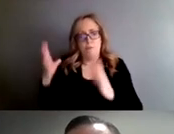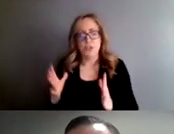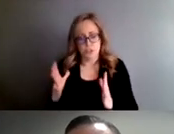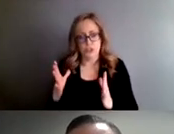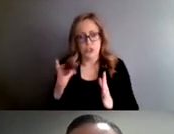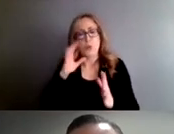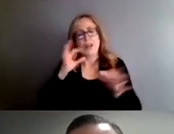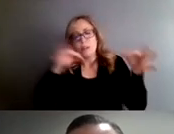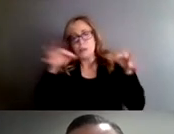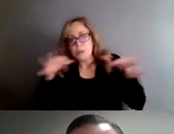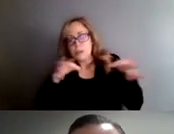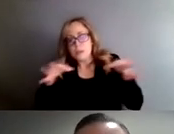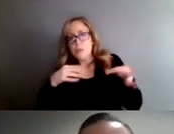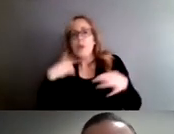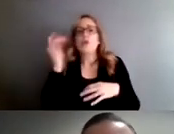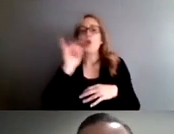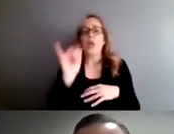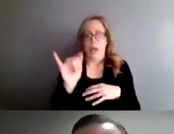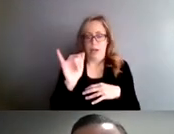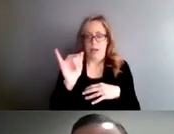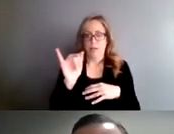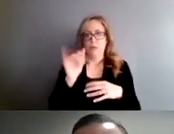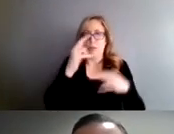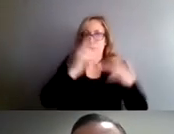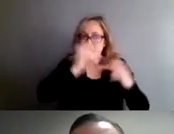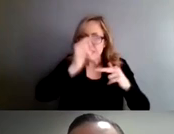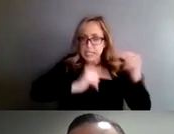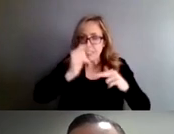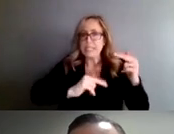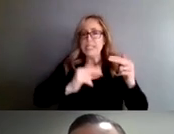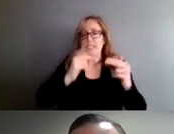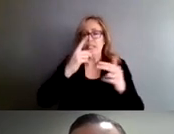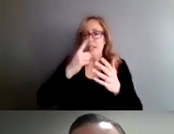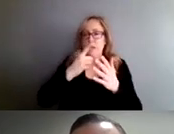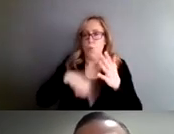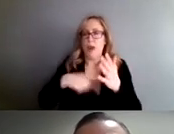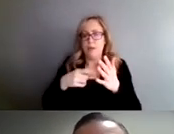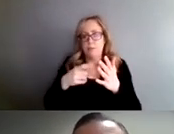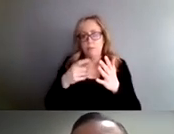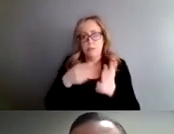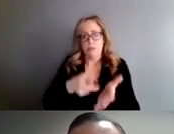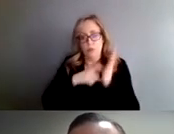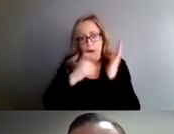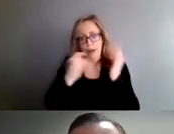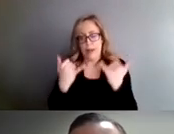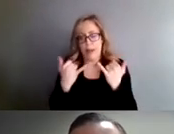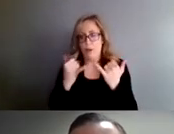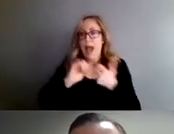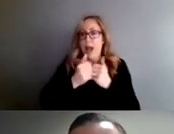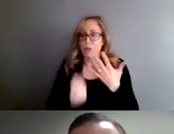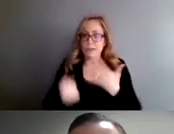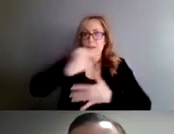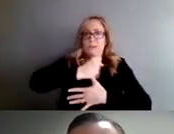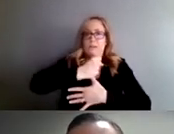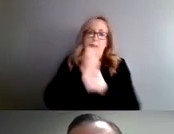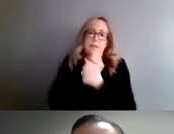in terms of our school facilities and what the research is currently saying, so that to share with you how we are continuing to prioritize safety within our